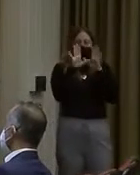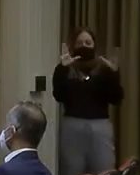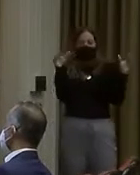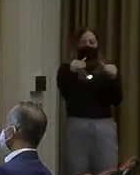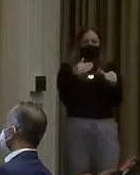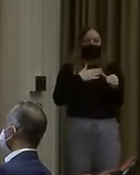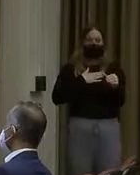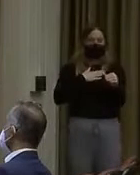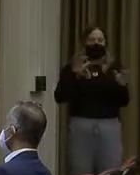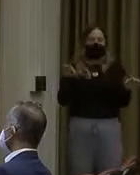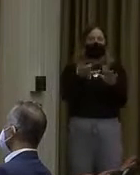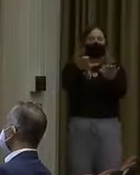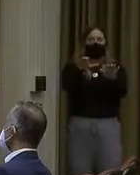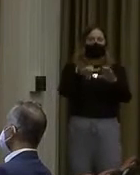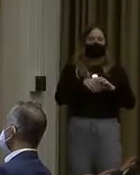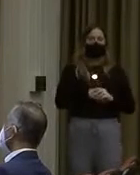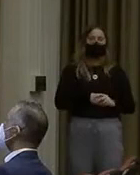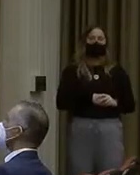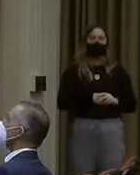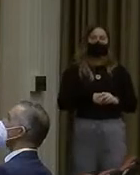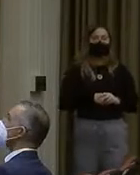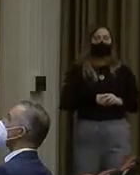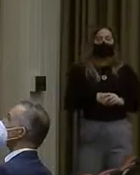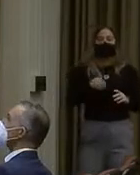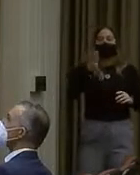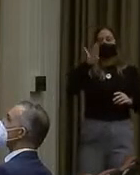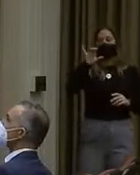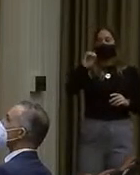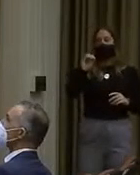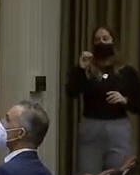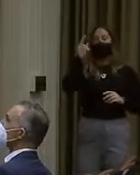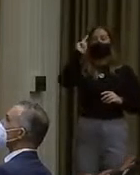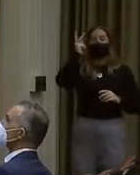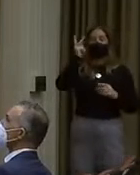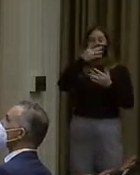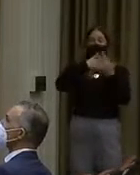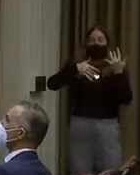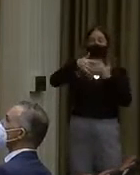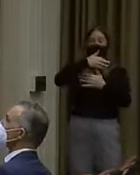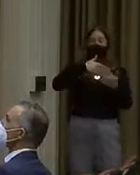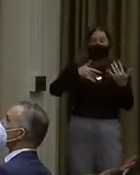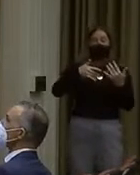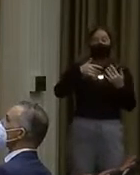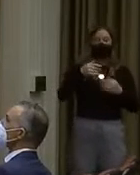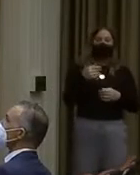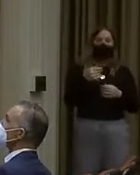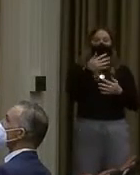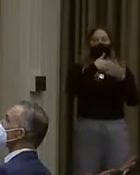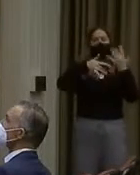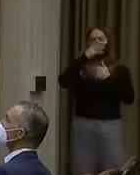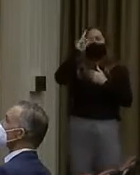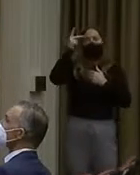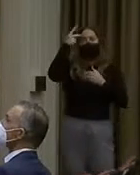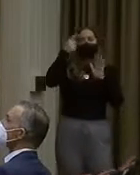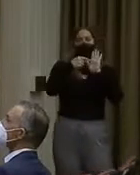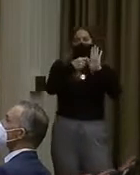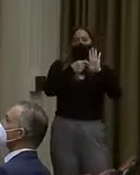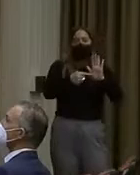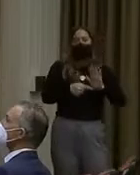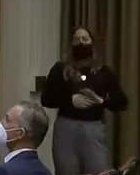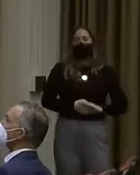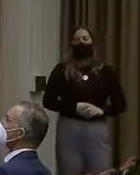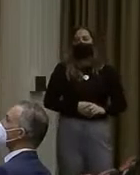my action. And then the biopsychosocial model, or what we would call the sociopolitical model, this really does get more at